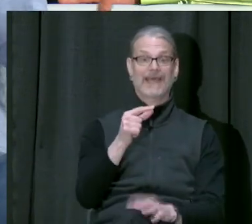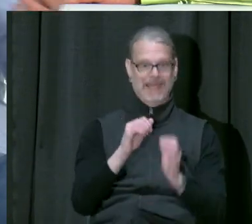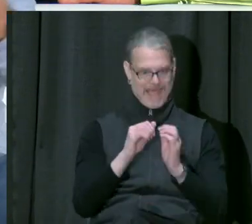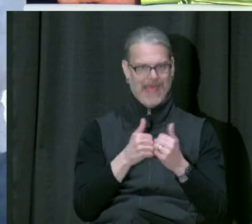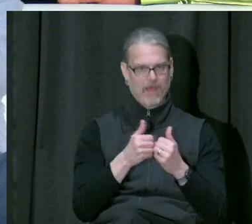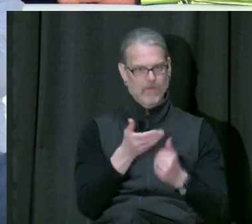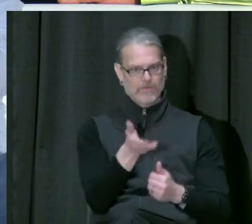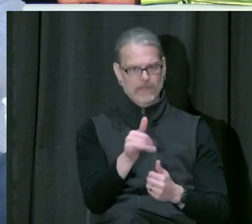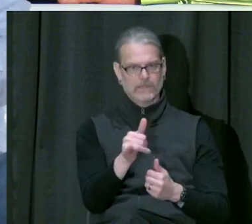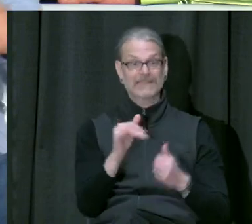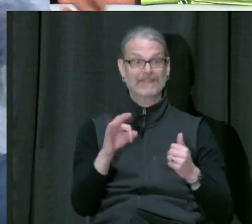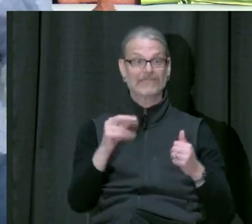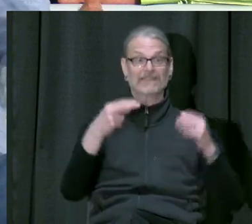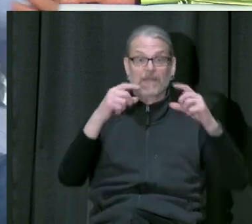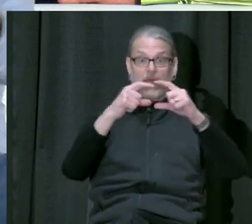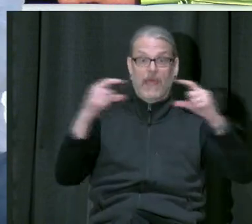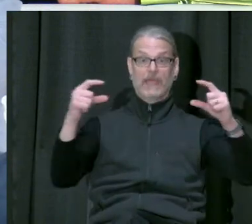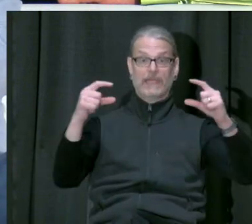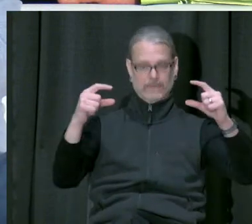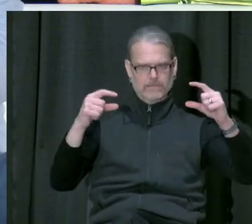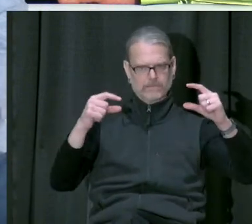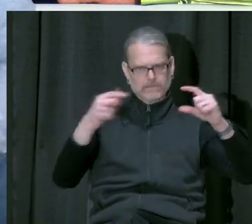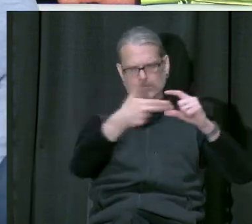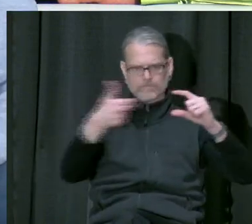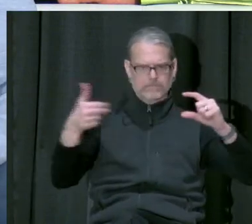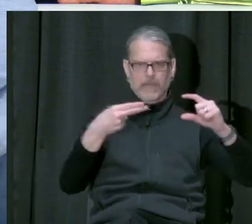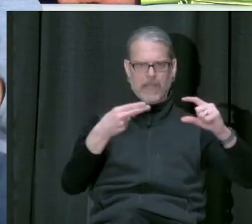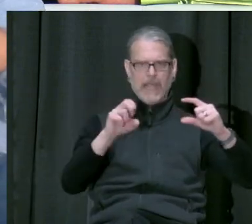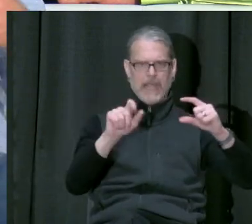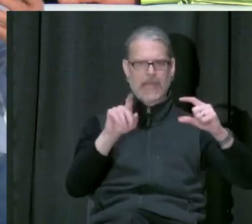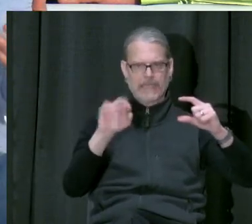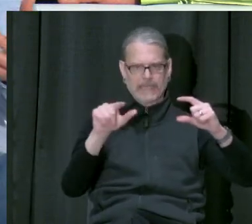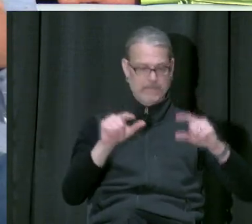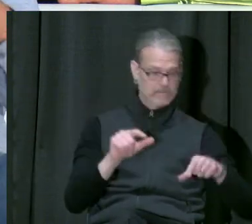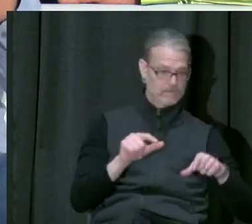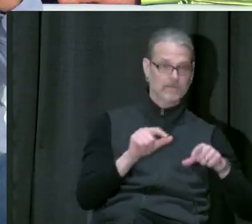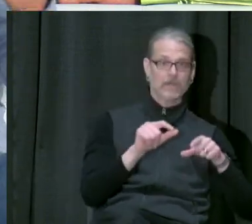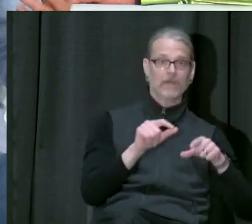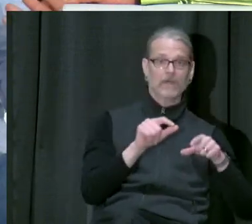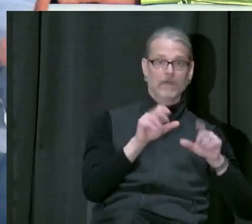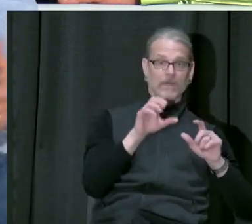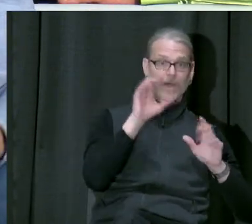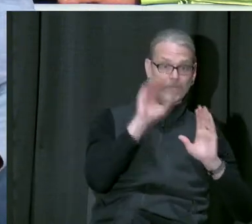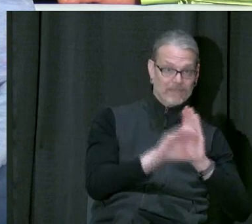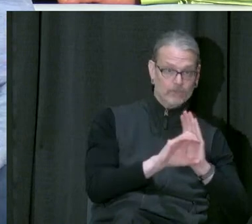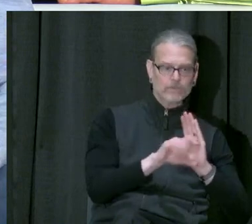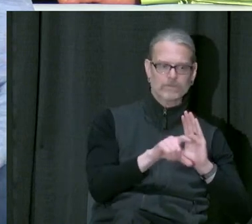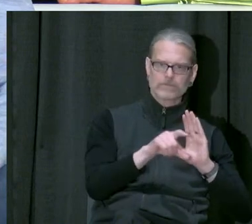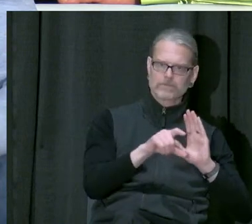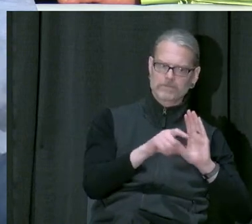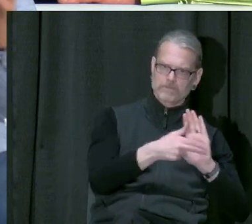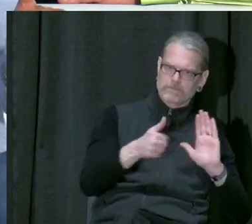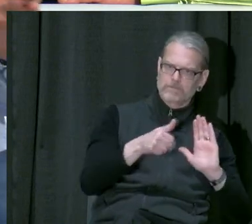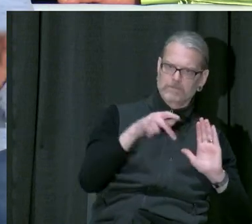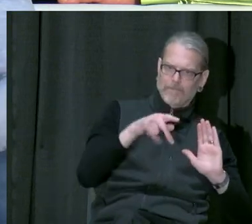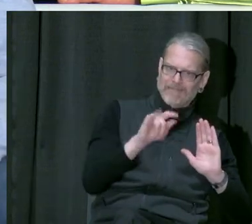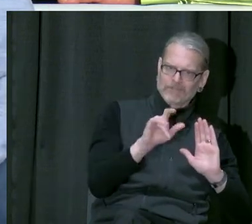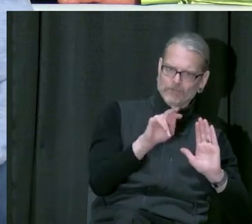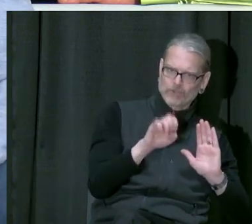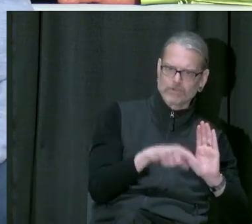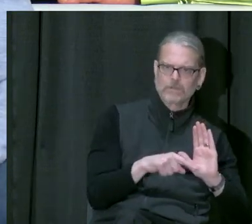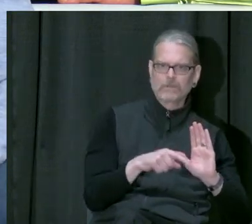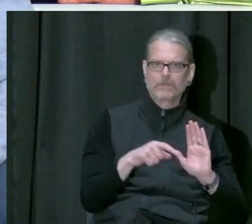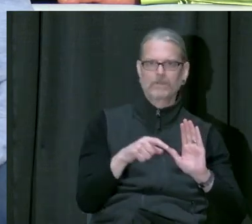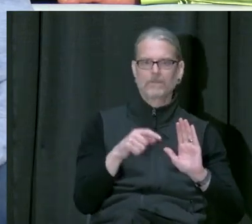heading, make sure it's a heading. If it's a figure, make sure it's a figure. And people notoriously violate that by not using